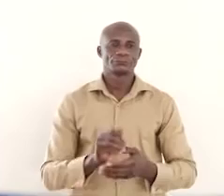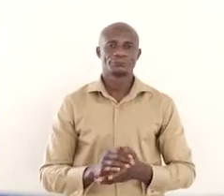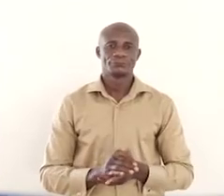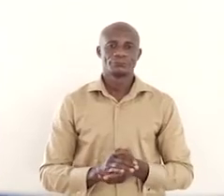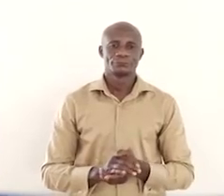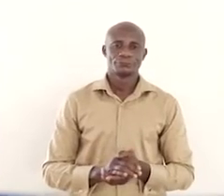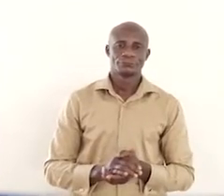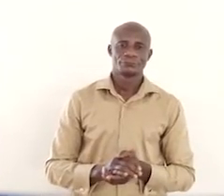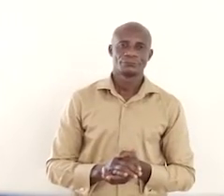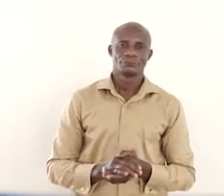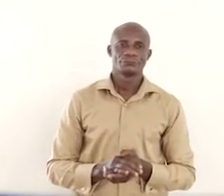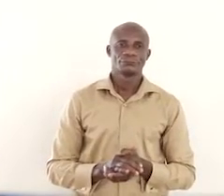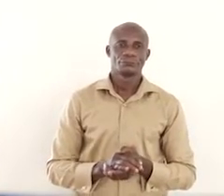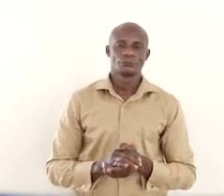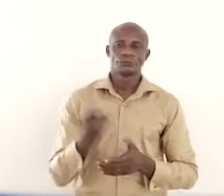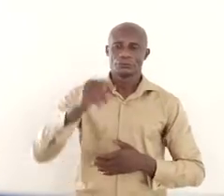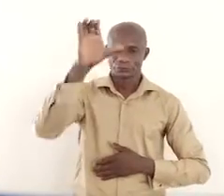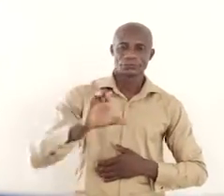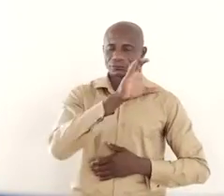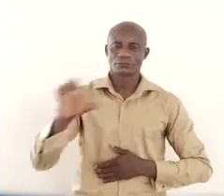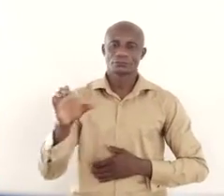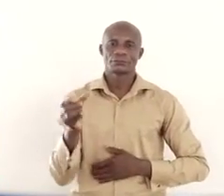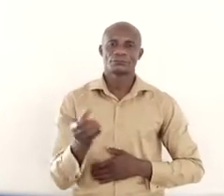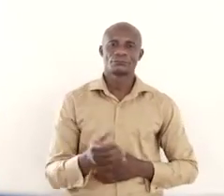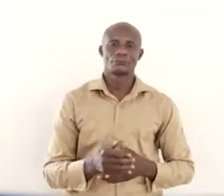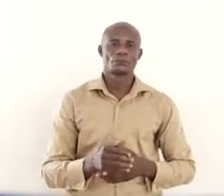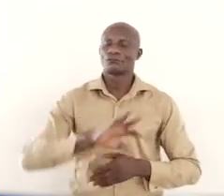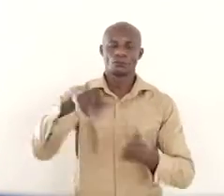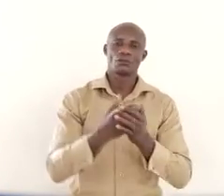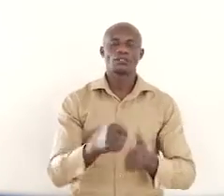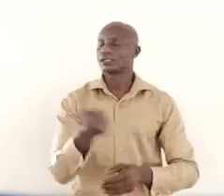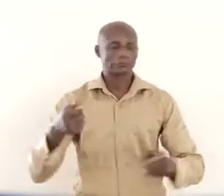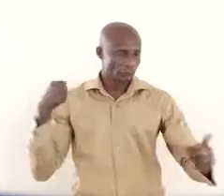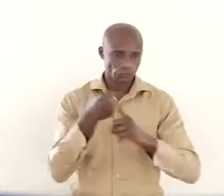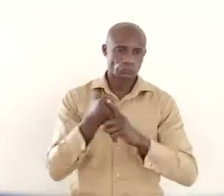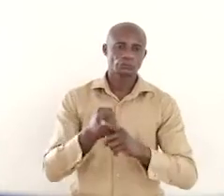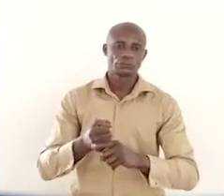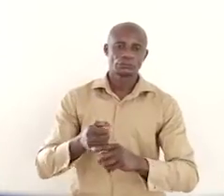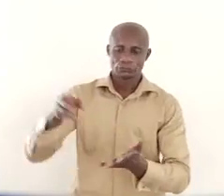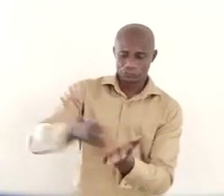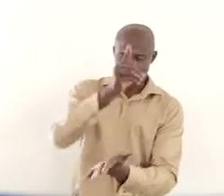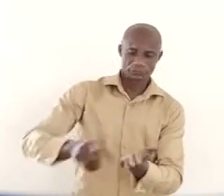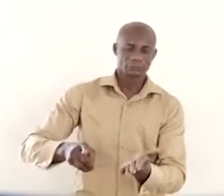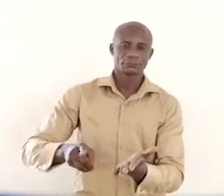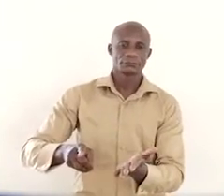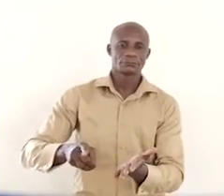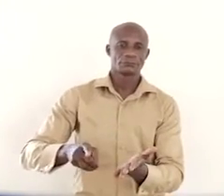husbandlessness or wifelessness for that matter, the cross of whatever, persecution,